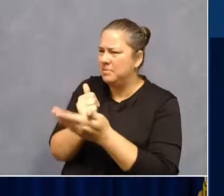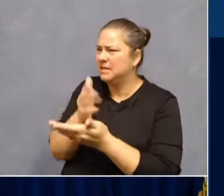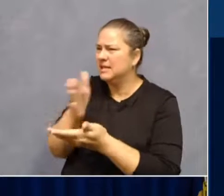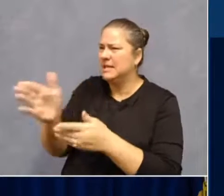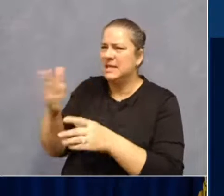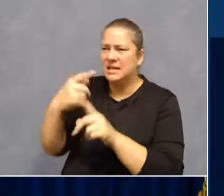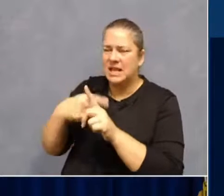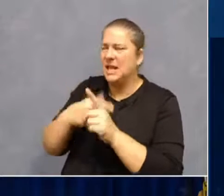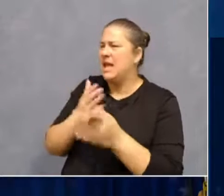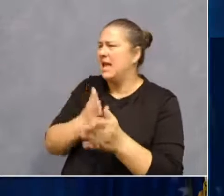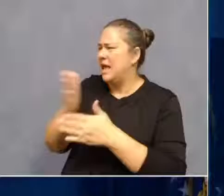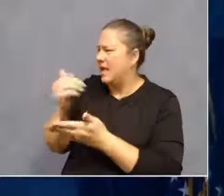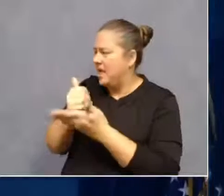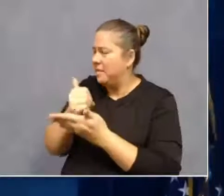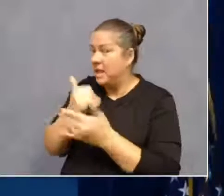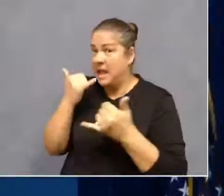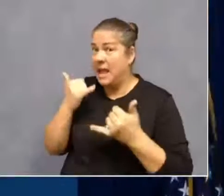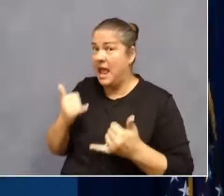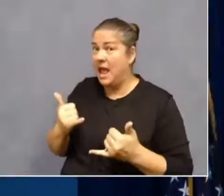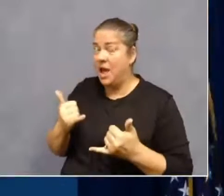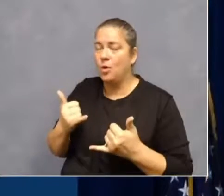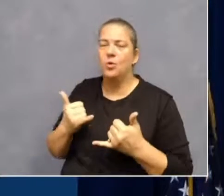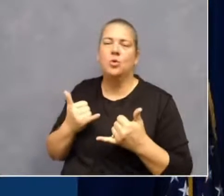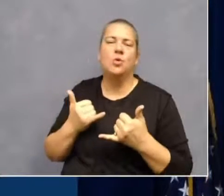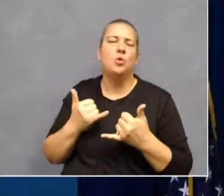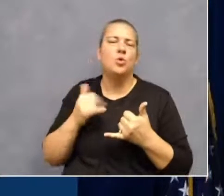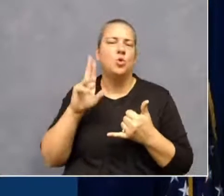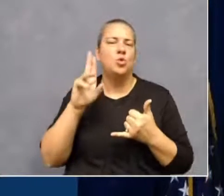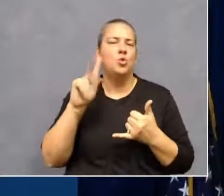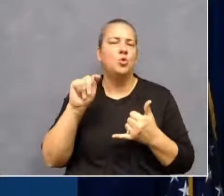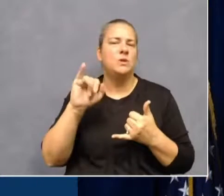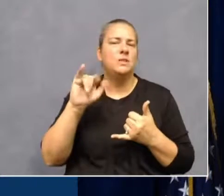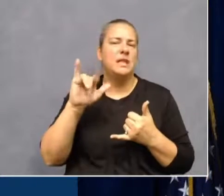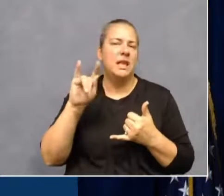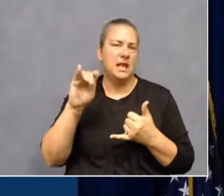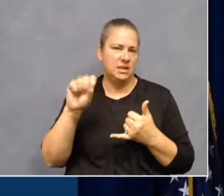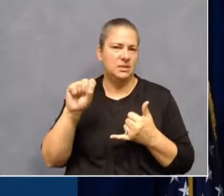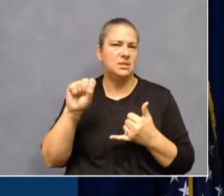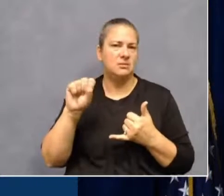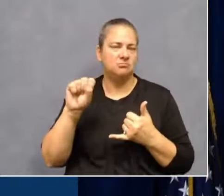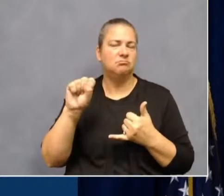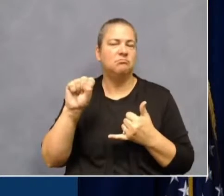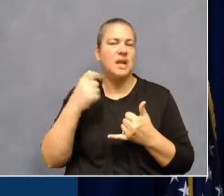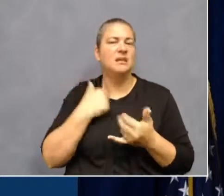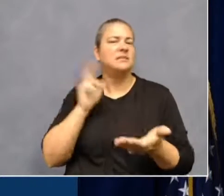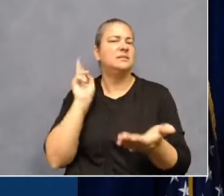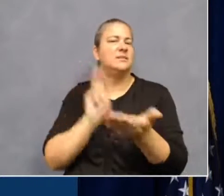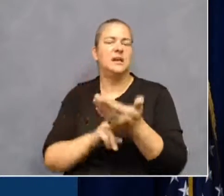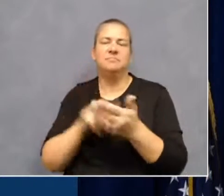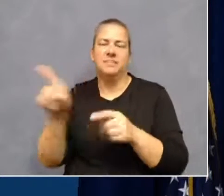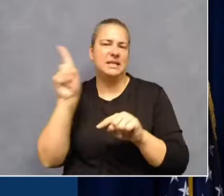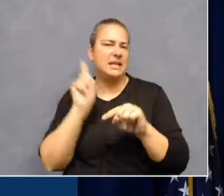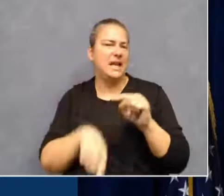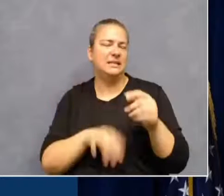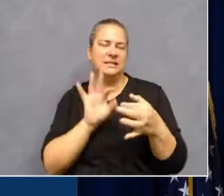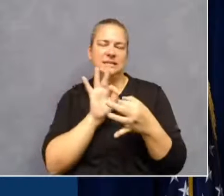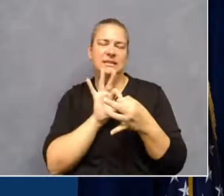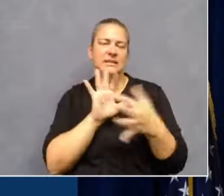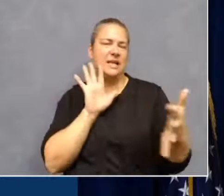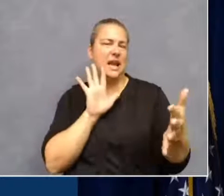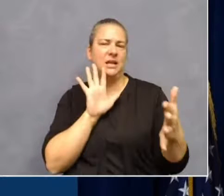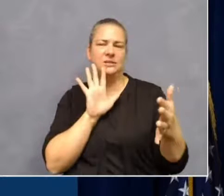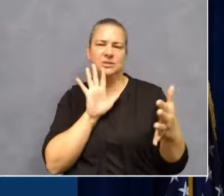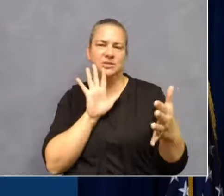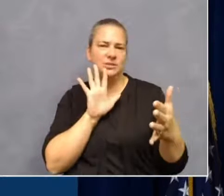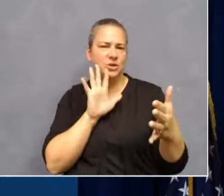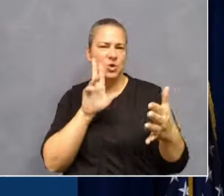off. I signed an executive order in May to suspend disconnection of utilities for non-payment. The Public Service Commission